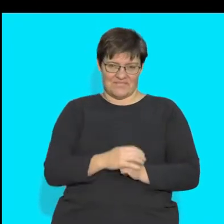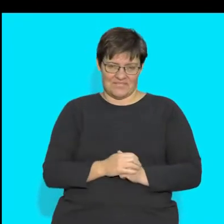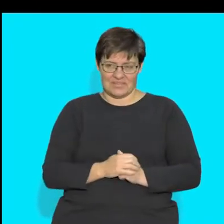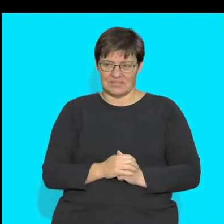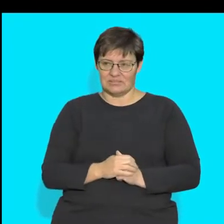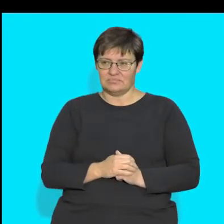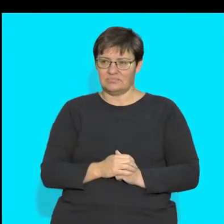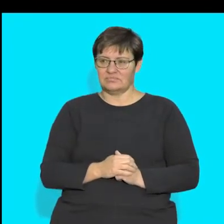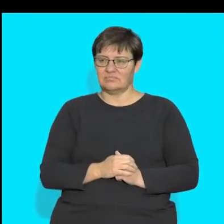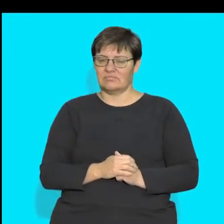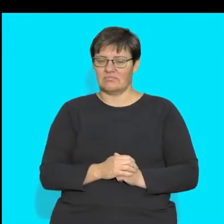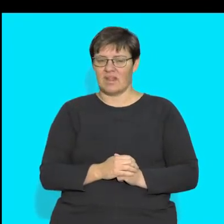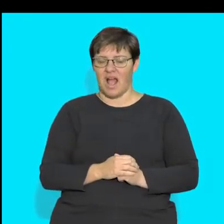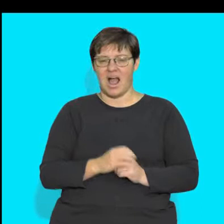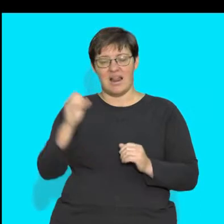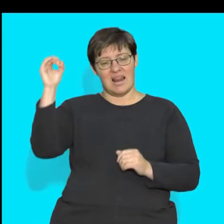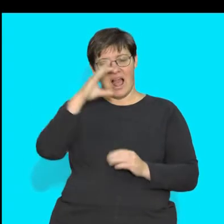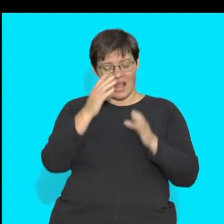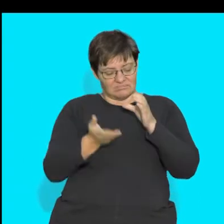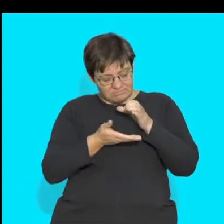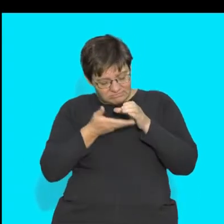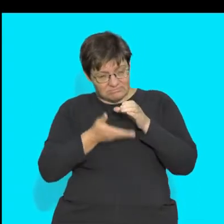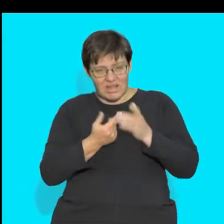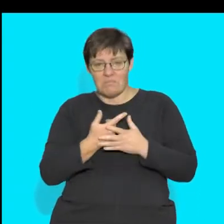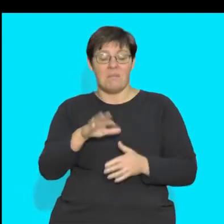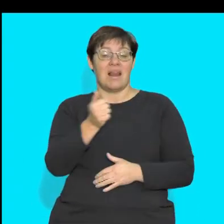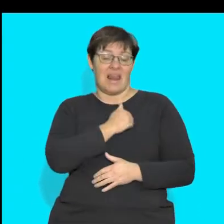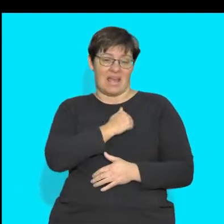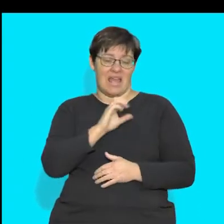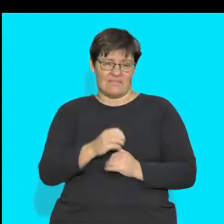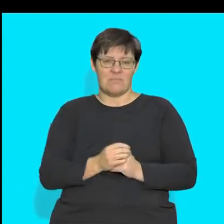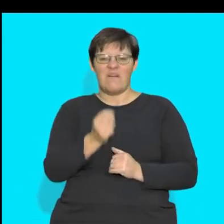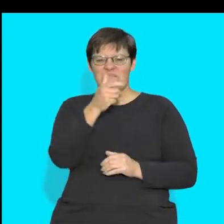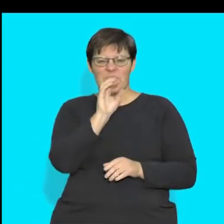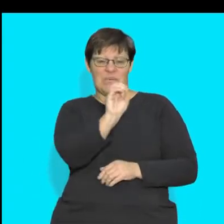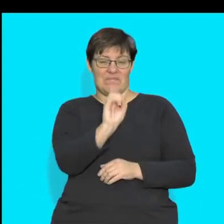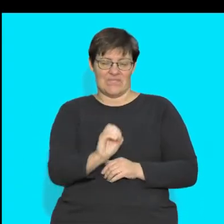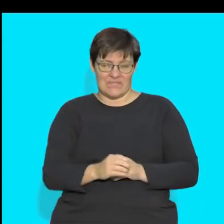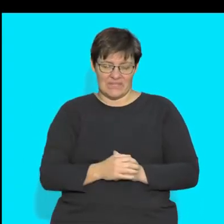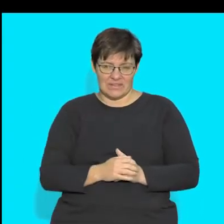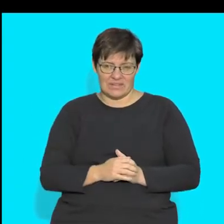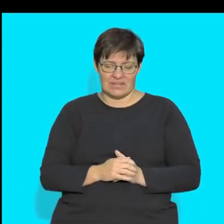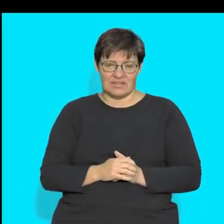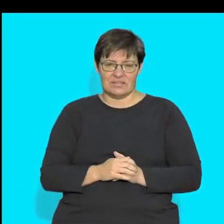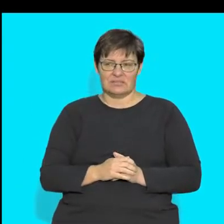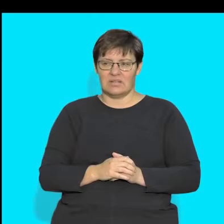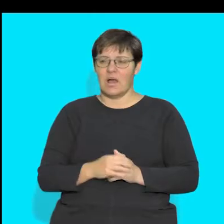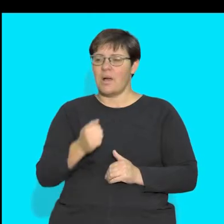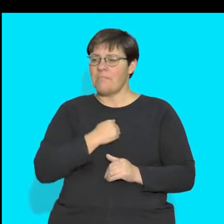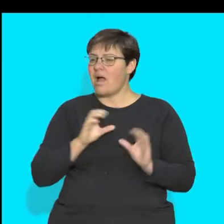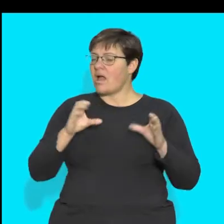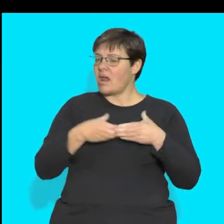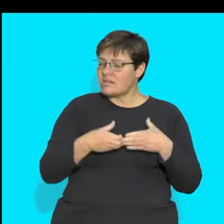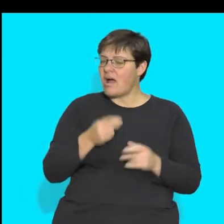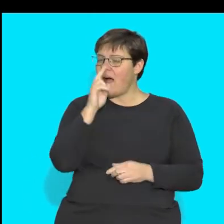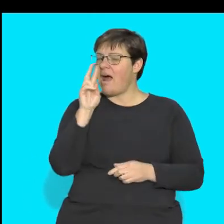to have a light microscope, I know I'm lucky enough, I have a few of these in my classroom, and my kids